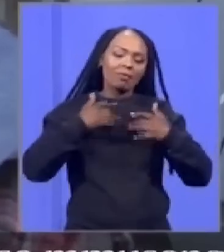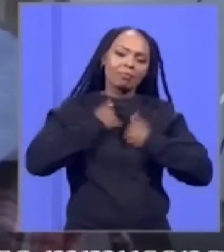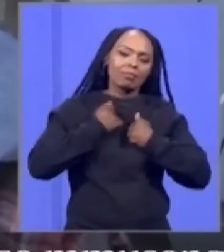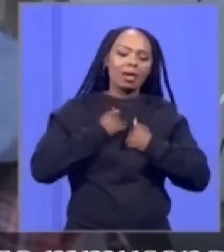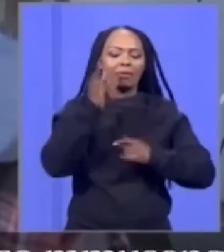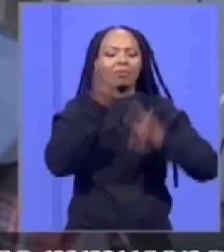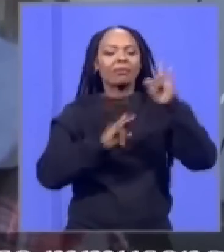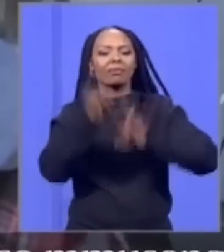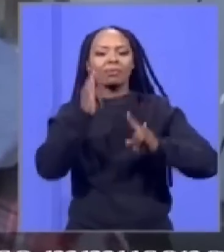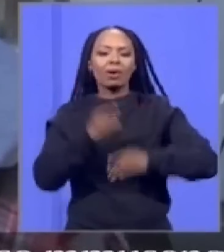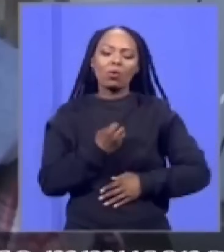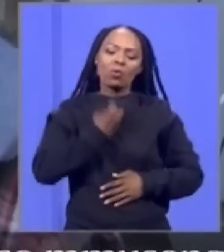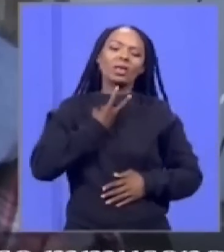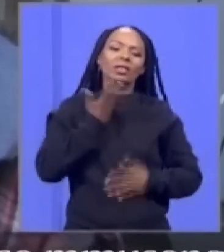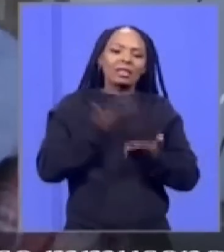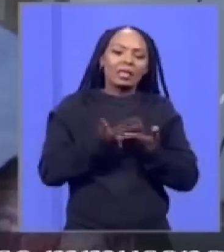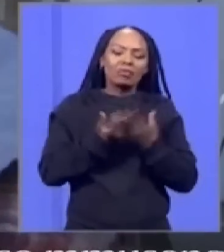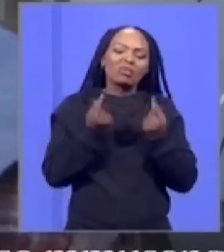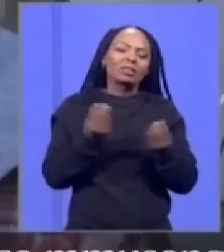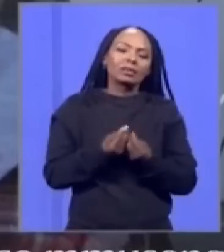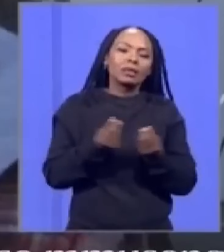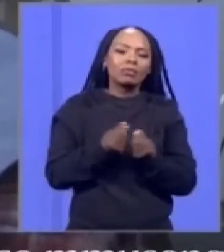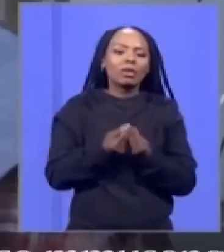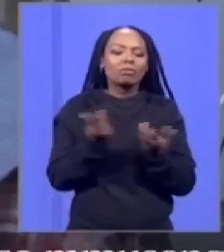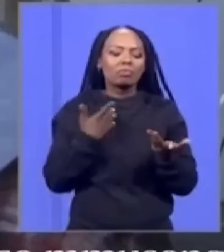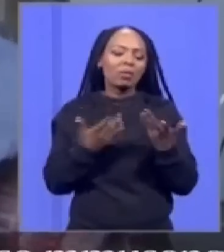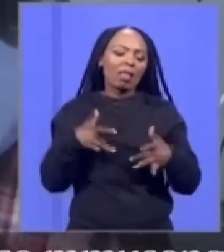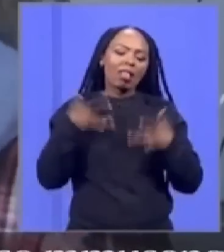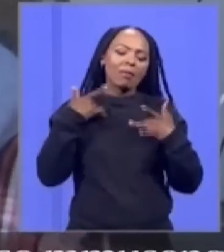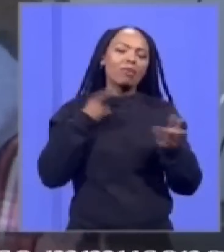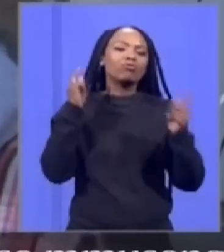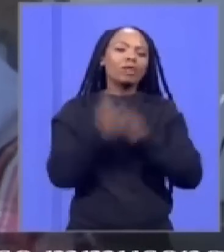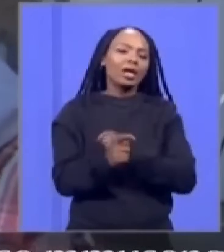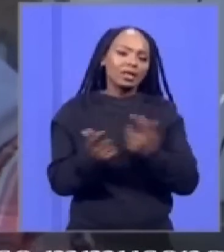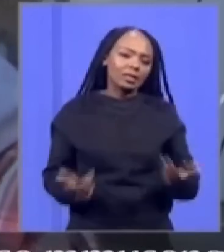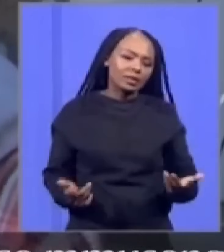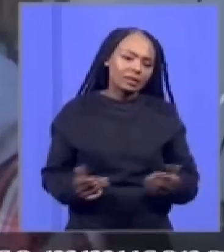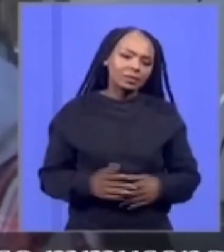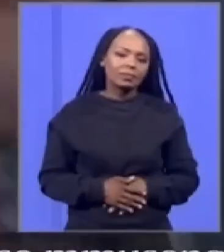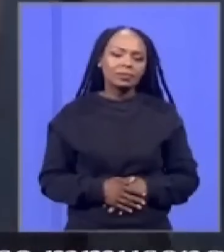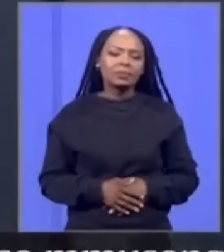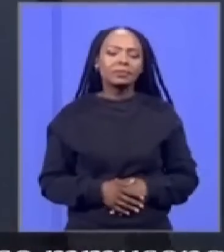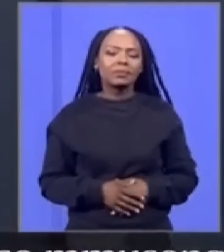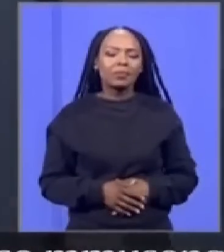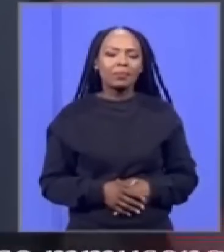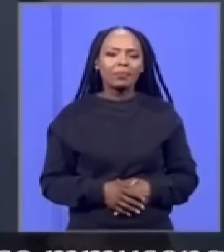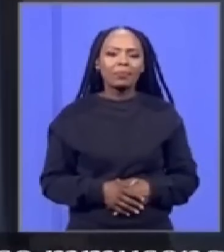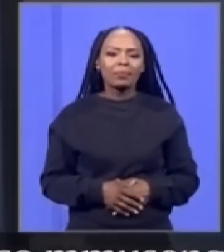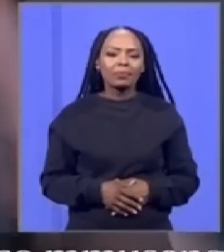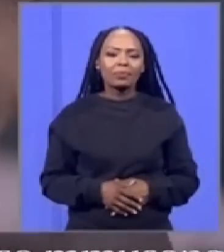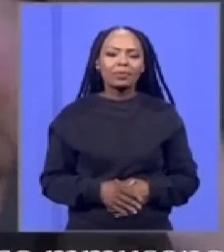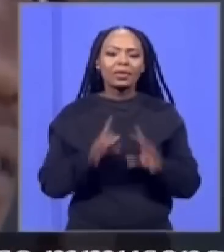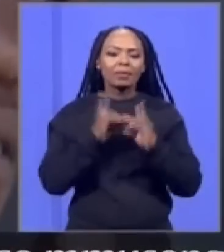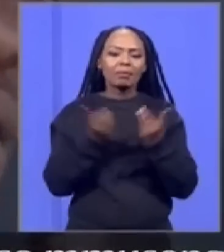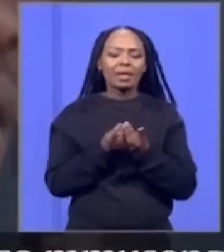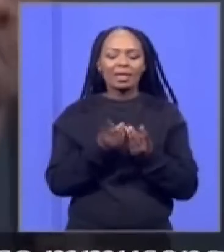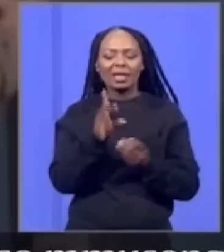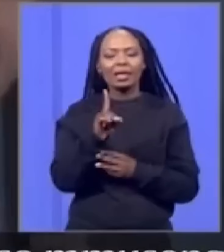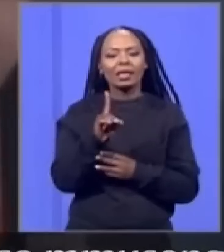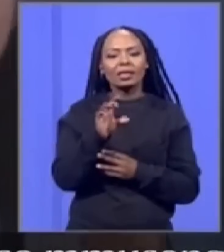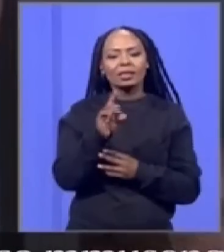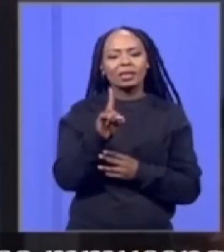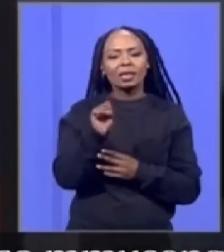wisha go bona ke tswile mo toropong ma a se le itumelang le ke tshelang ka teng mo toropong. Lefapha la tlhabololo ya loago mo North West